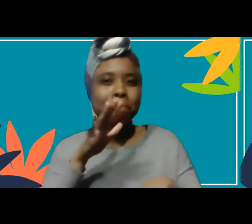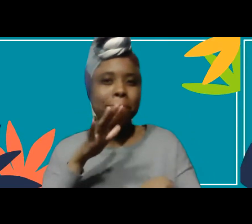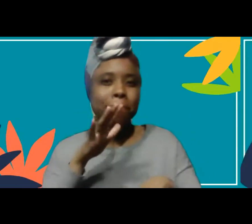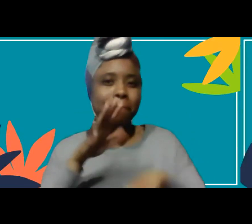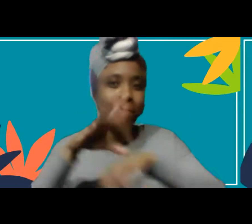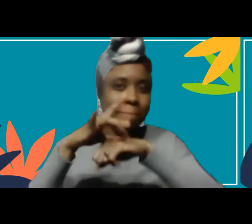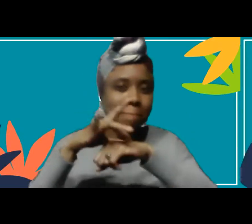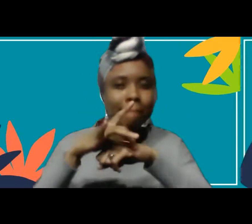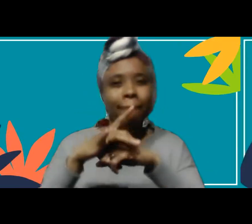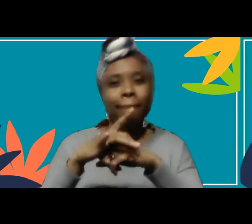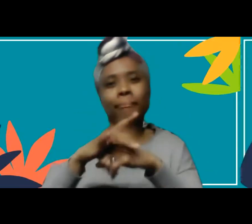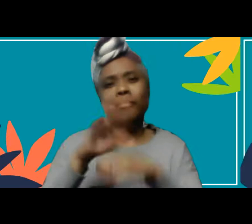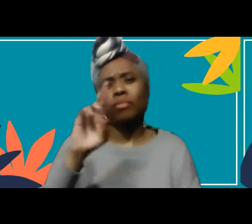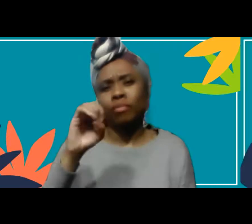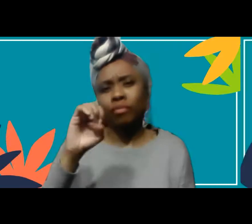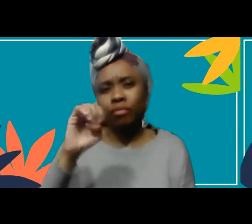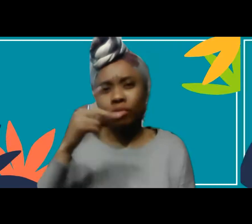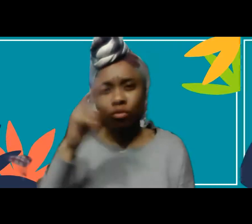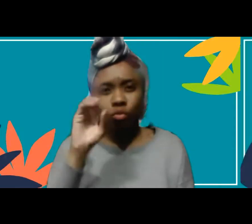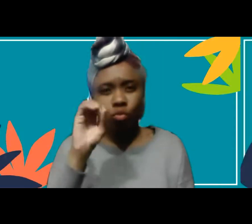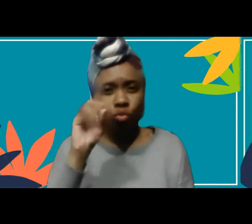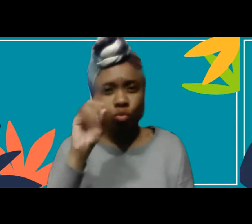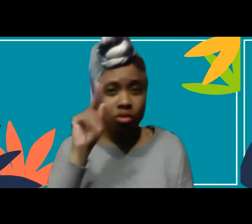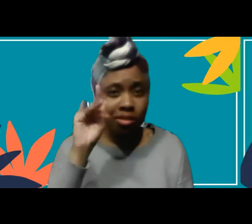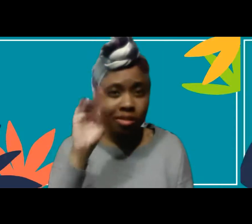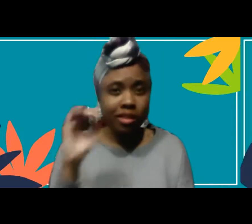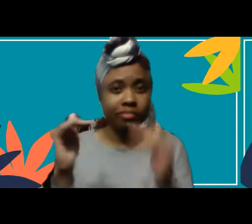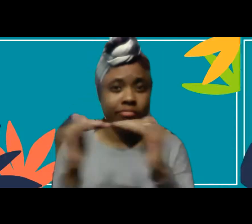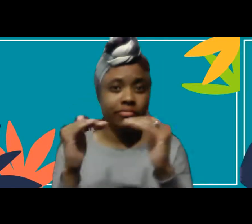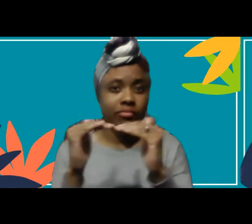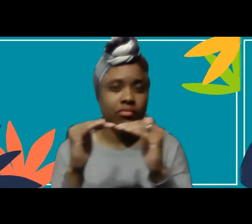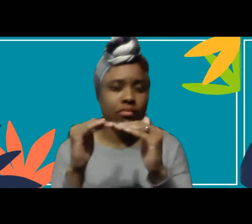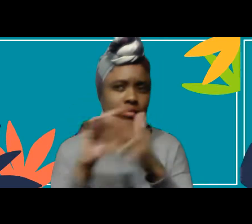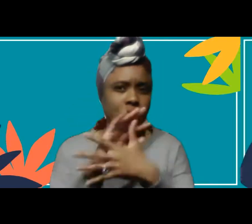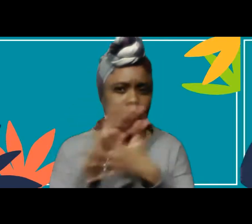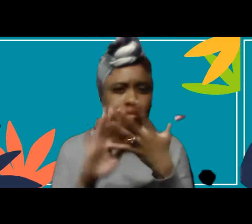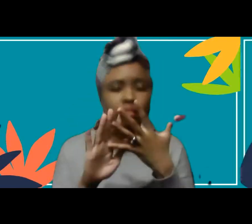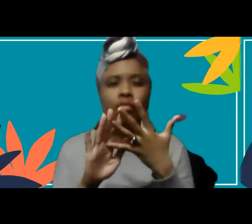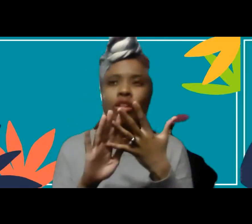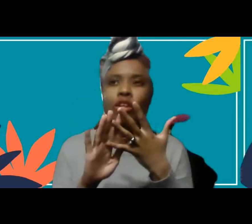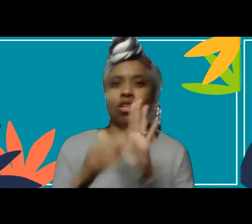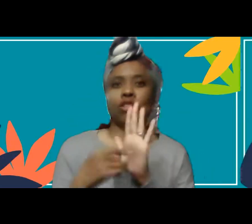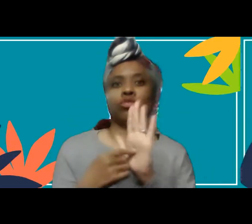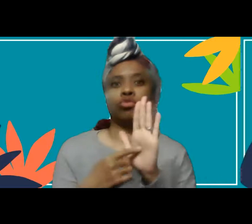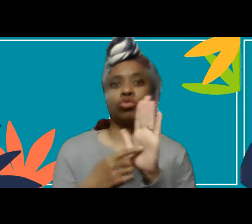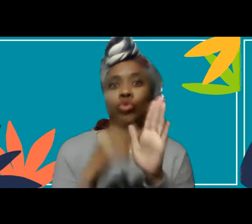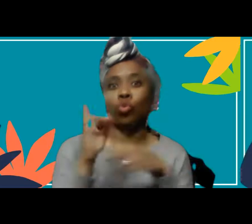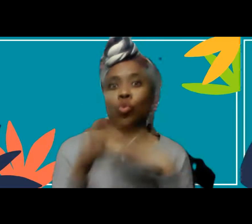reproductive justice, all of those tenets, right? They reflect a worldview upon which many